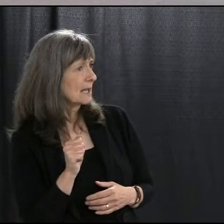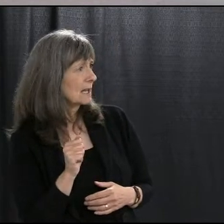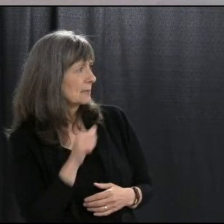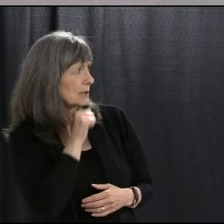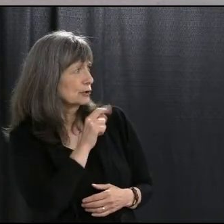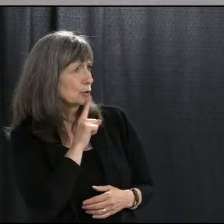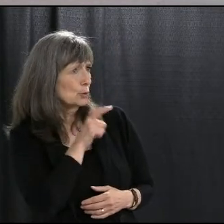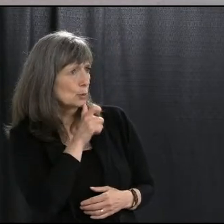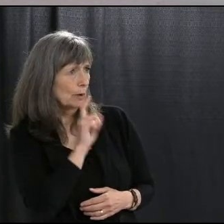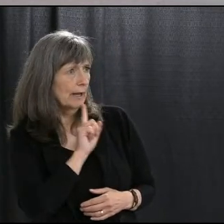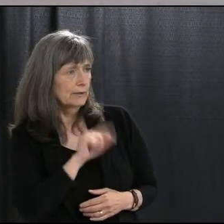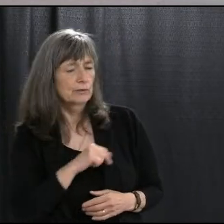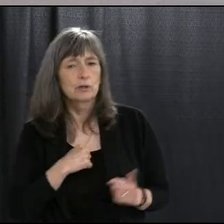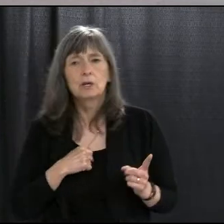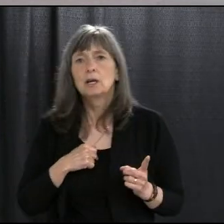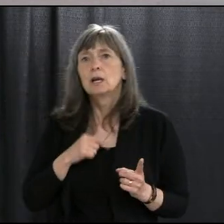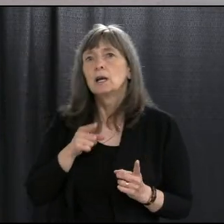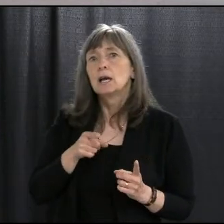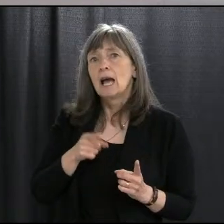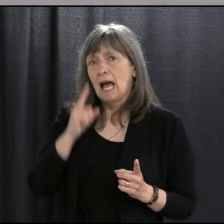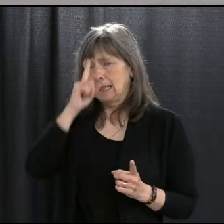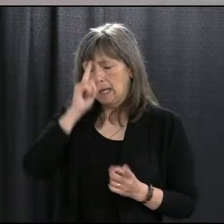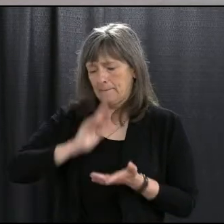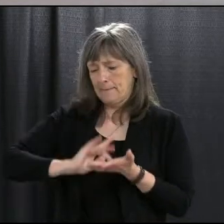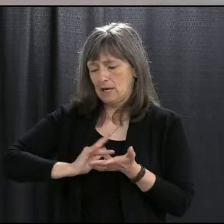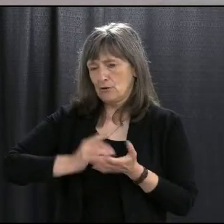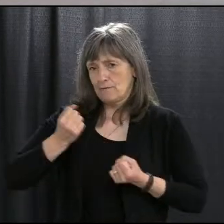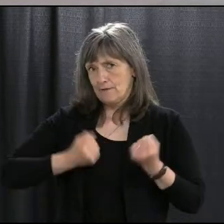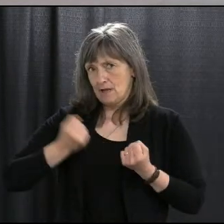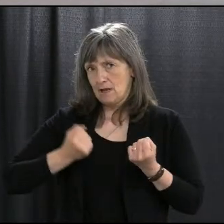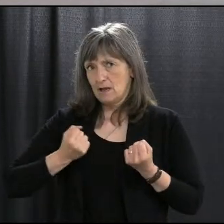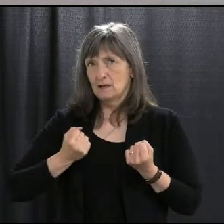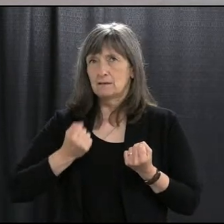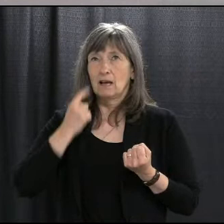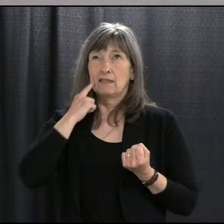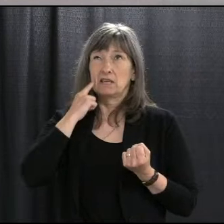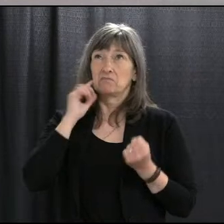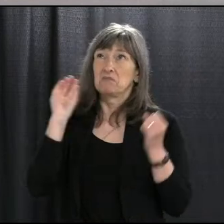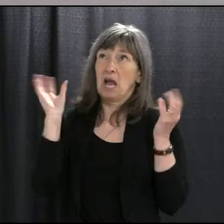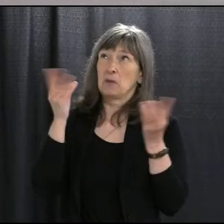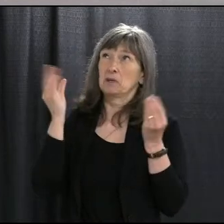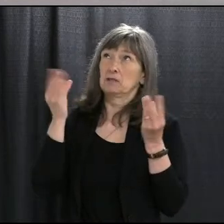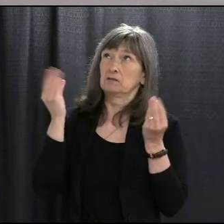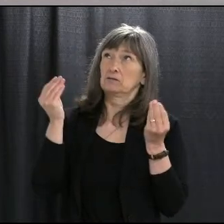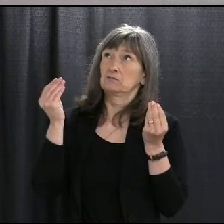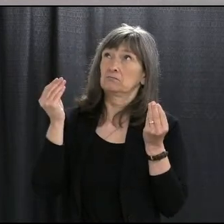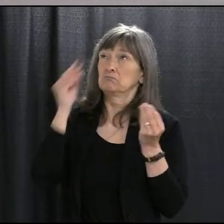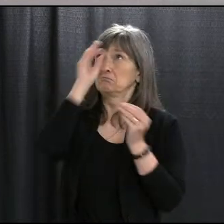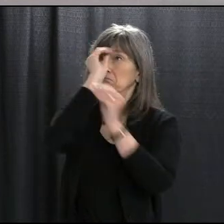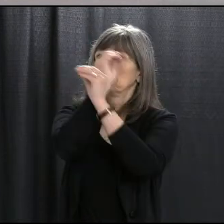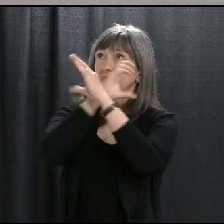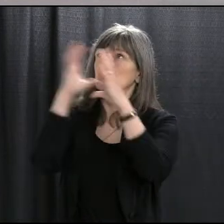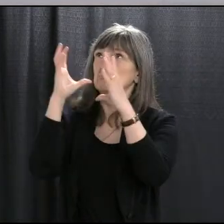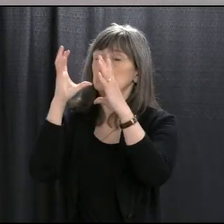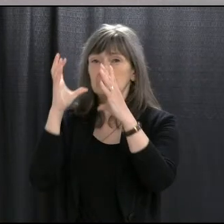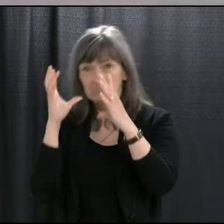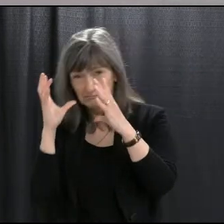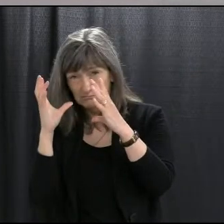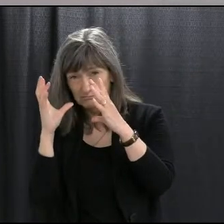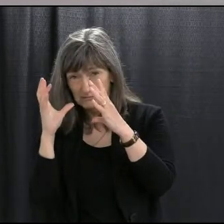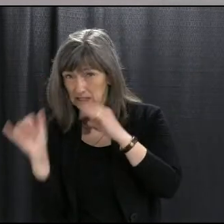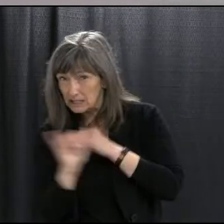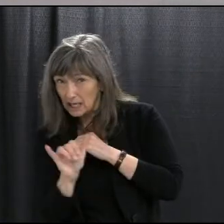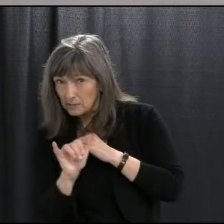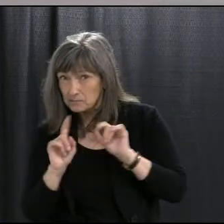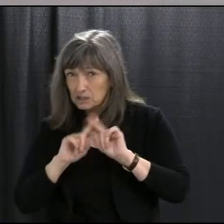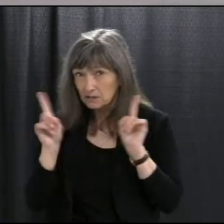for you or the minister. You know, when I think of these medical vans, the first thing I think of is an ambulance. How is it structured? I assume it's probably structured